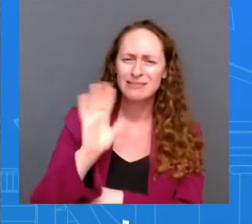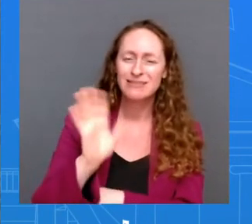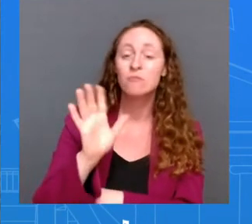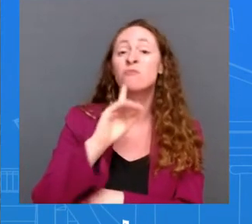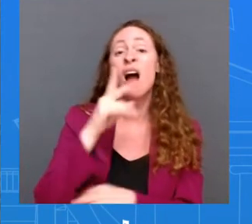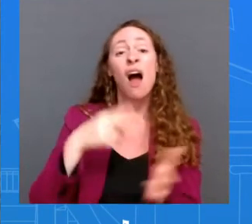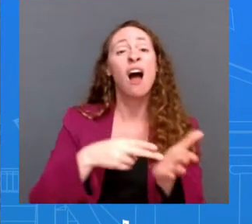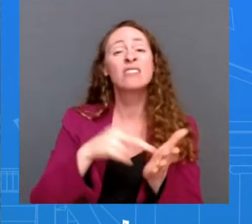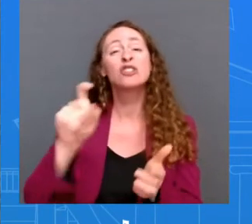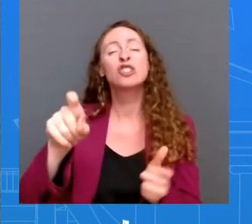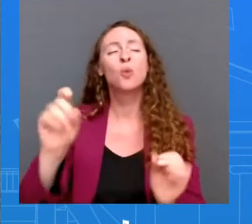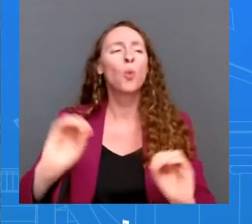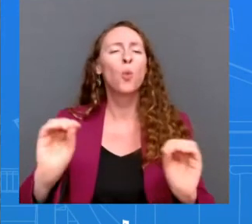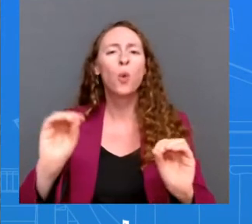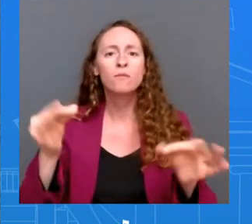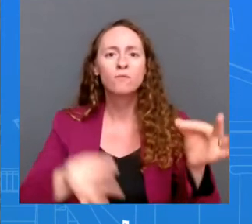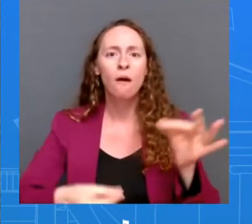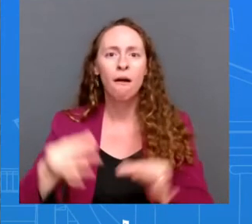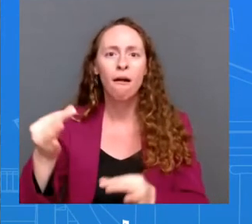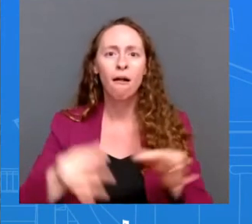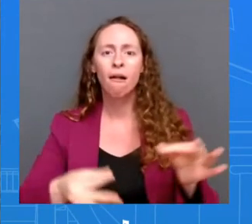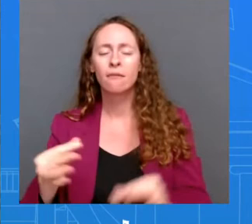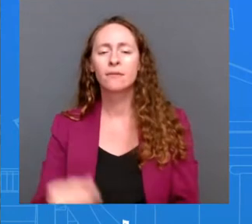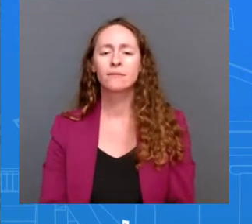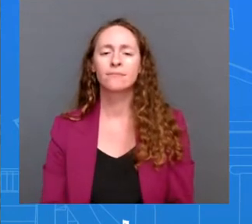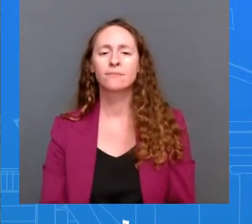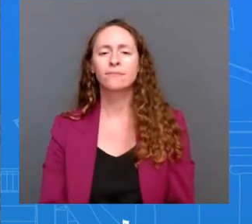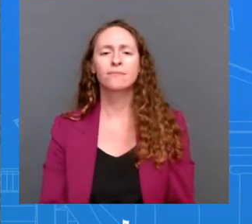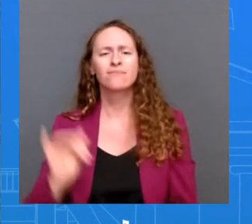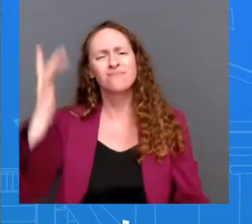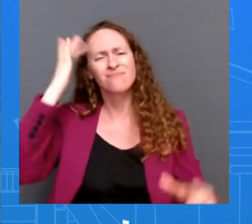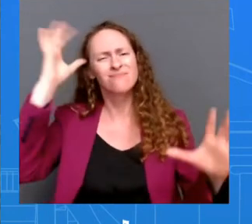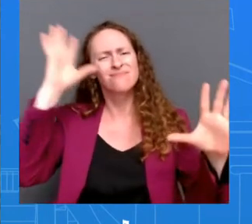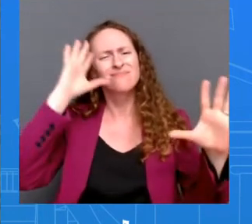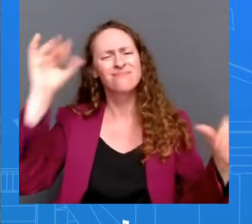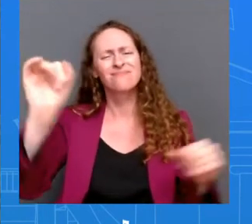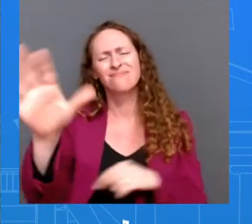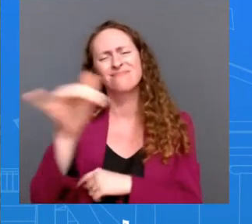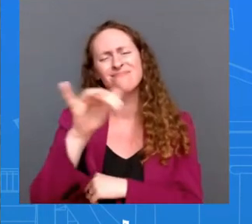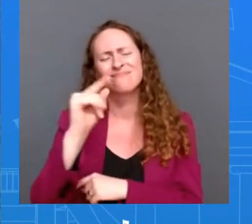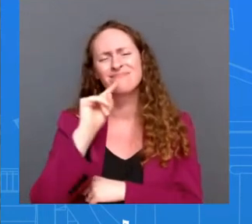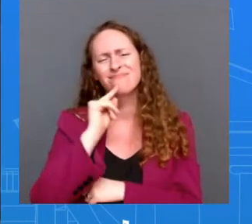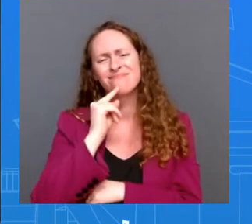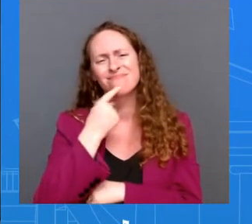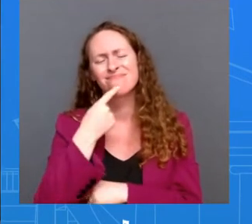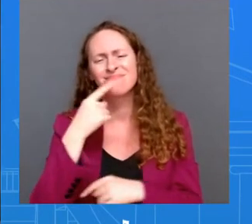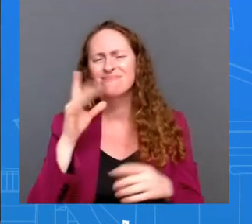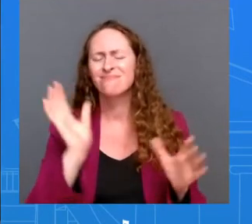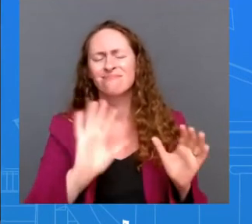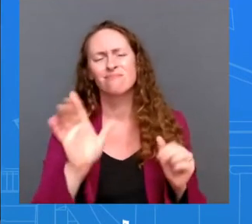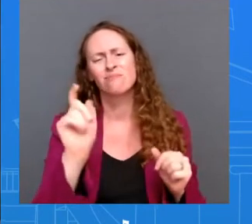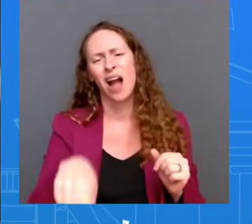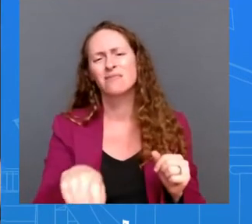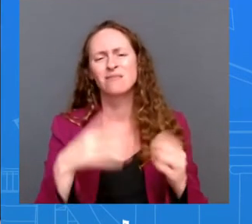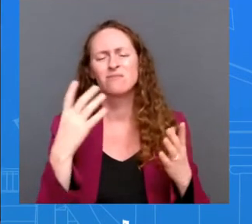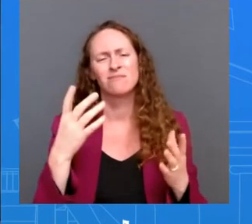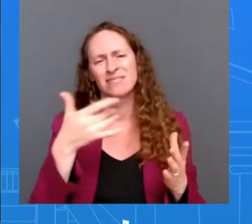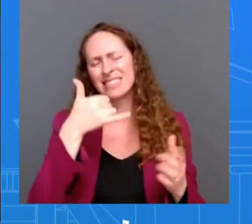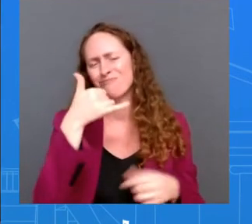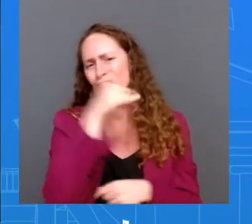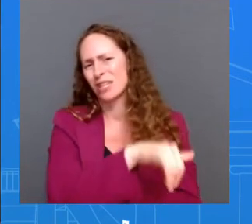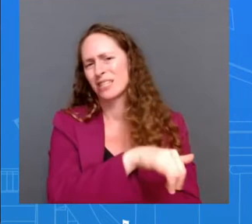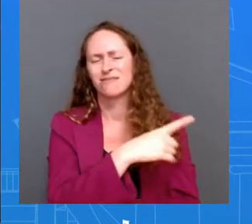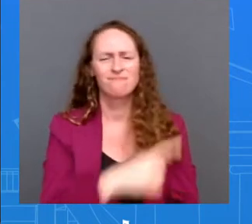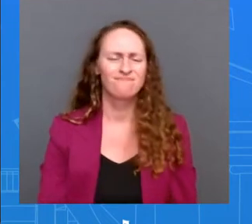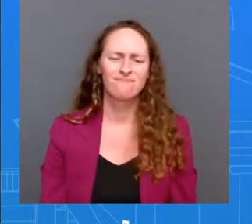that's why you saw the president come out so strongly against this sham trial to begin with. But to be clear, do you think she's being used as a political